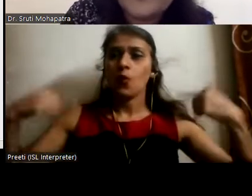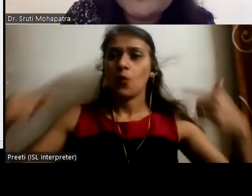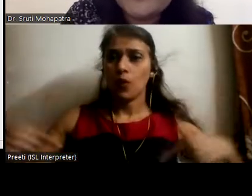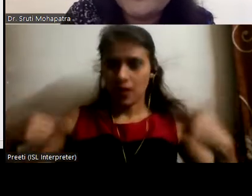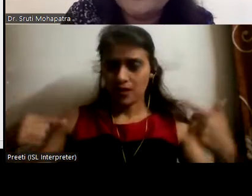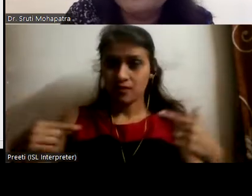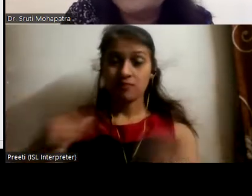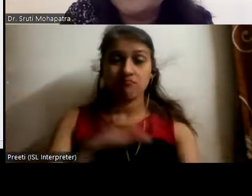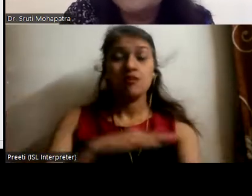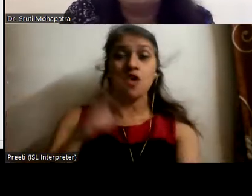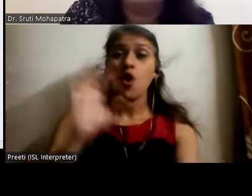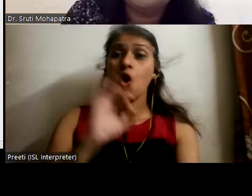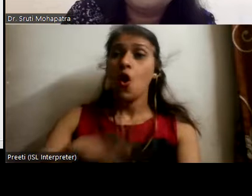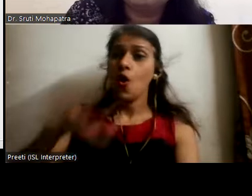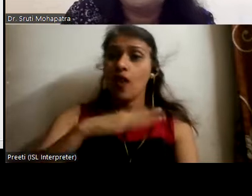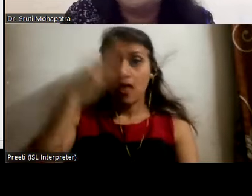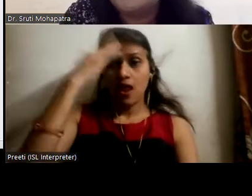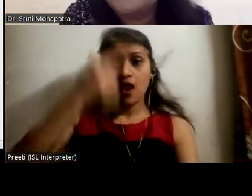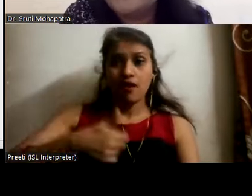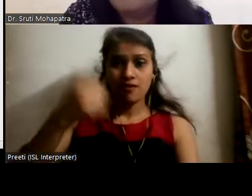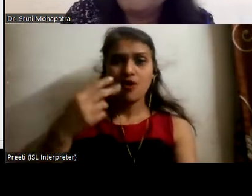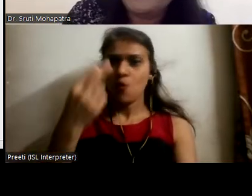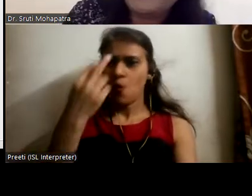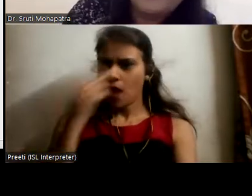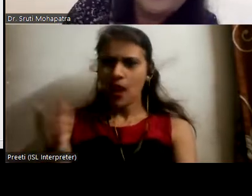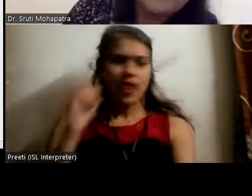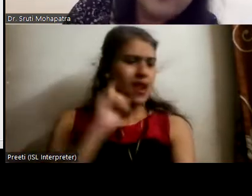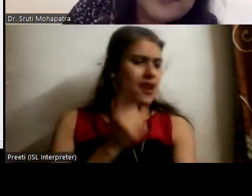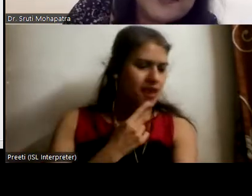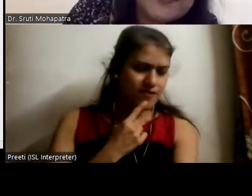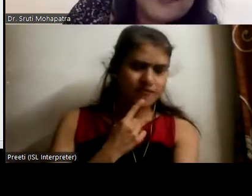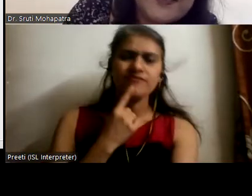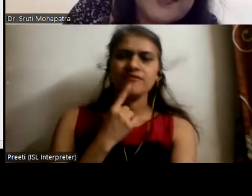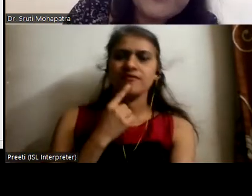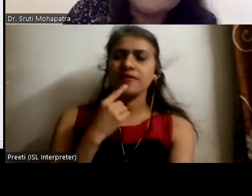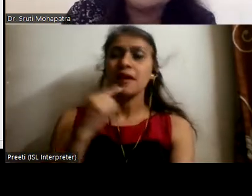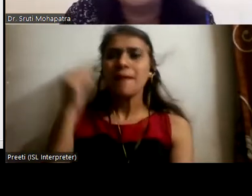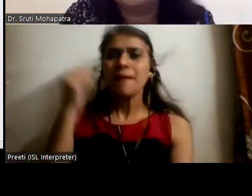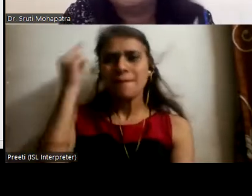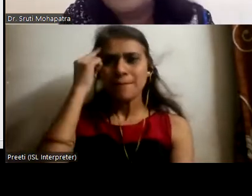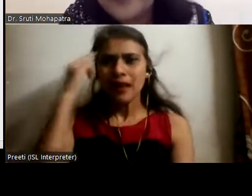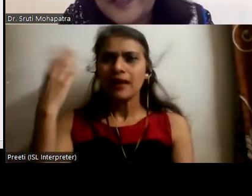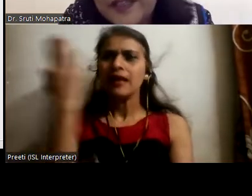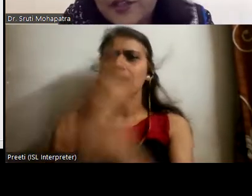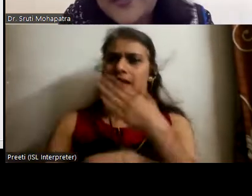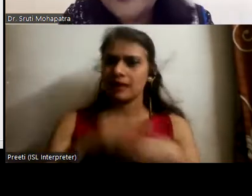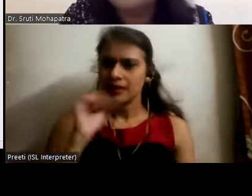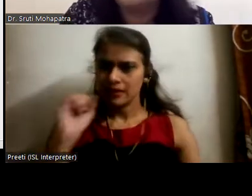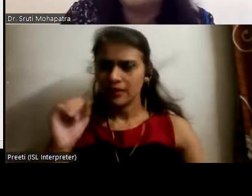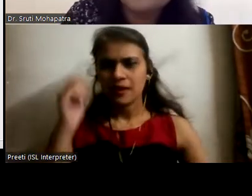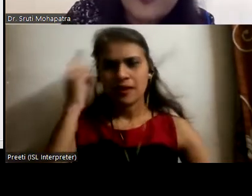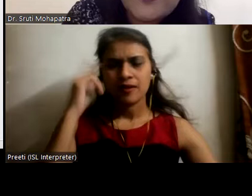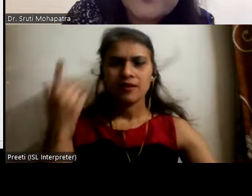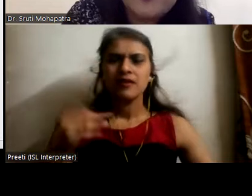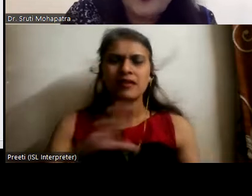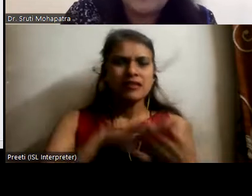an organization, then those with visually impaired, hearing impaired, mental illness, intellectual